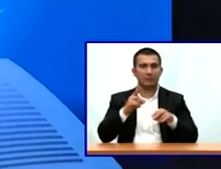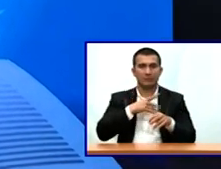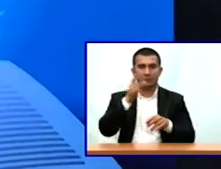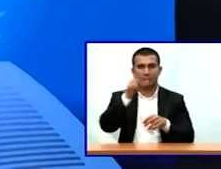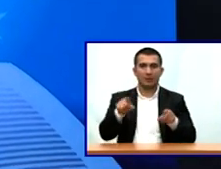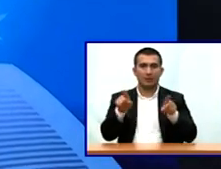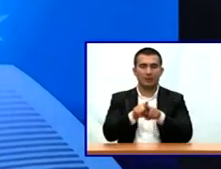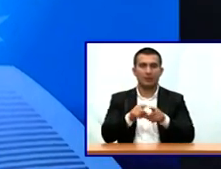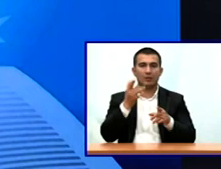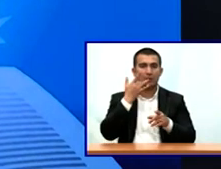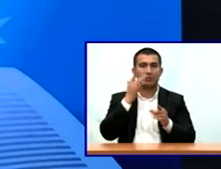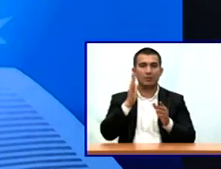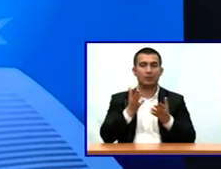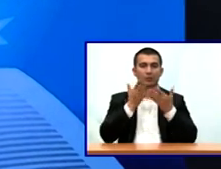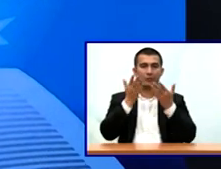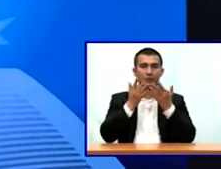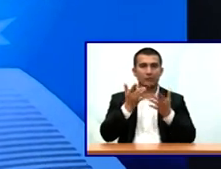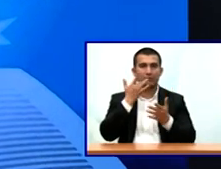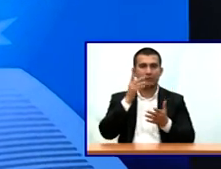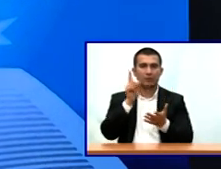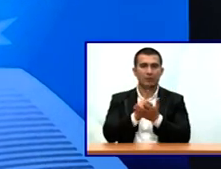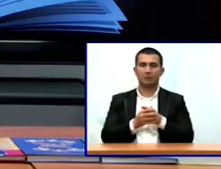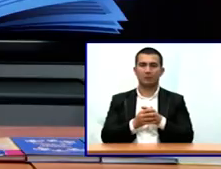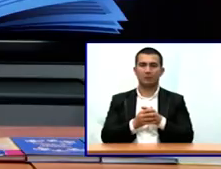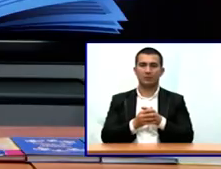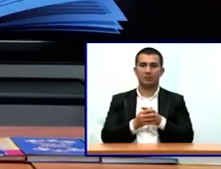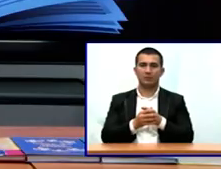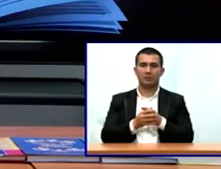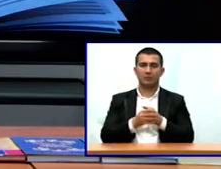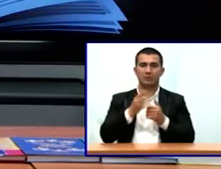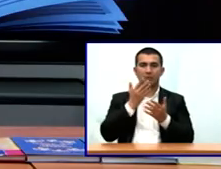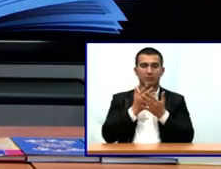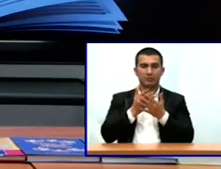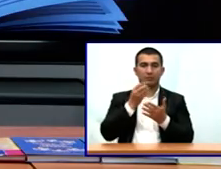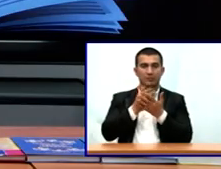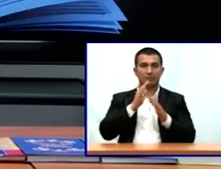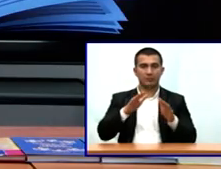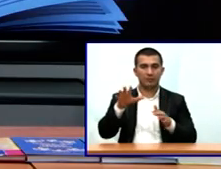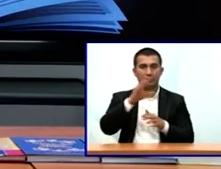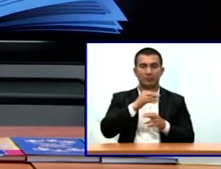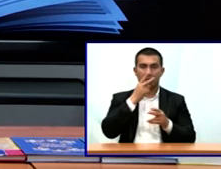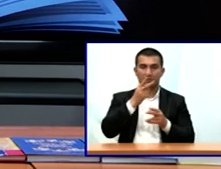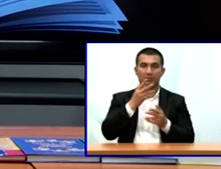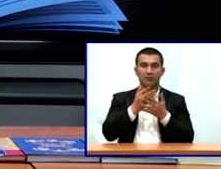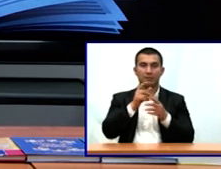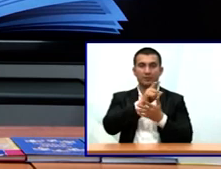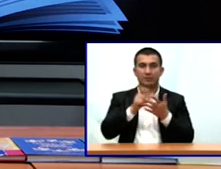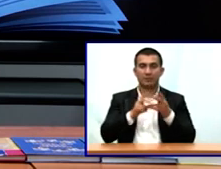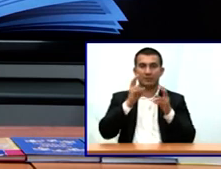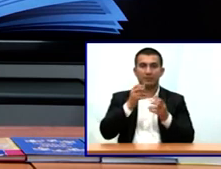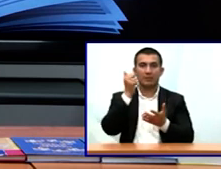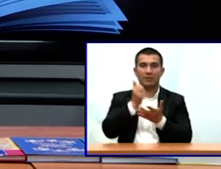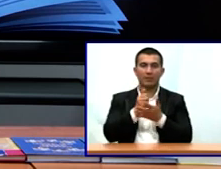sen, o'qi degan ulug' so'zdan, xitobdan. Demak, aziz o'quvchilar, har doim ham biz bosh